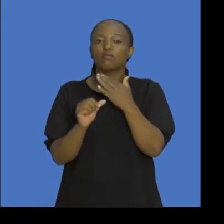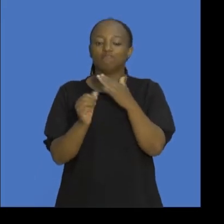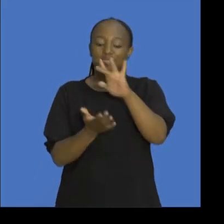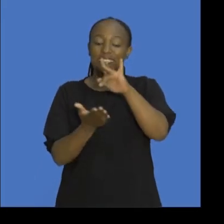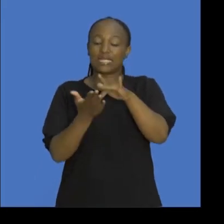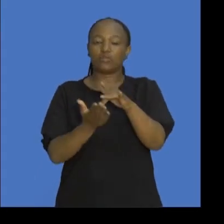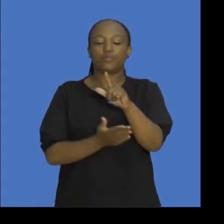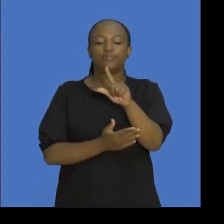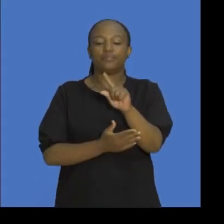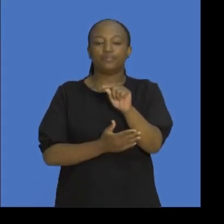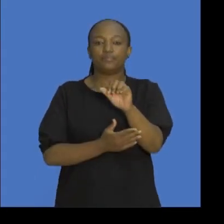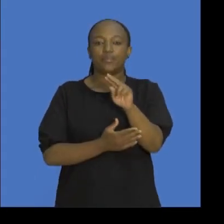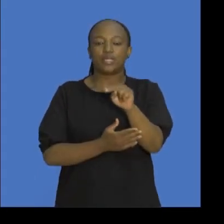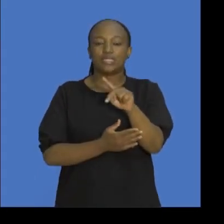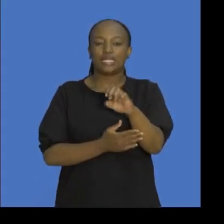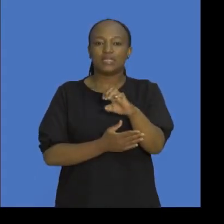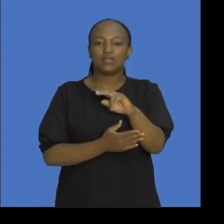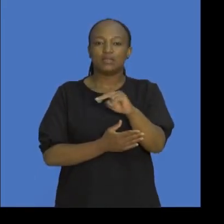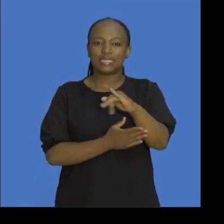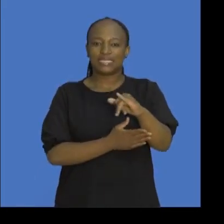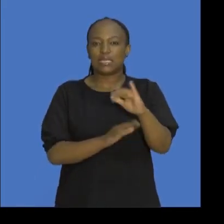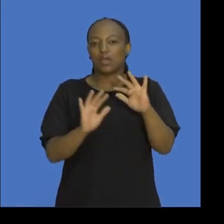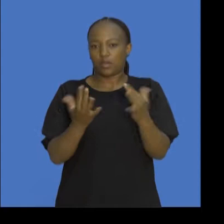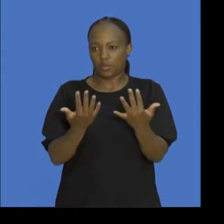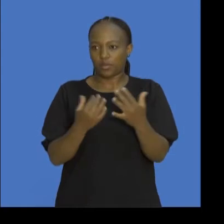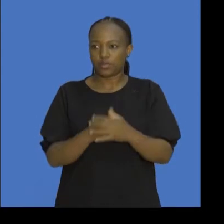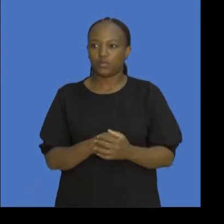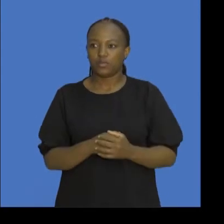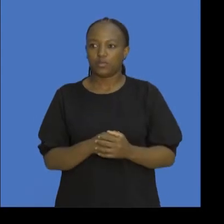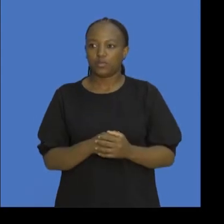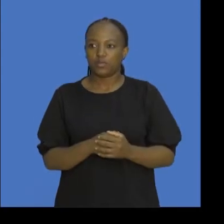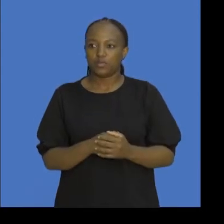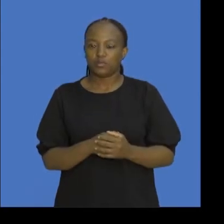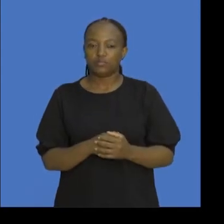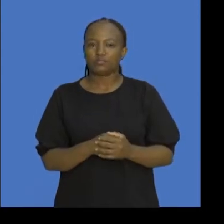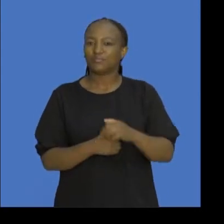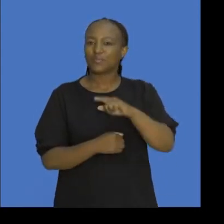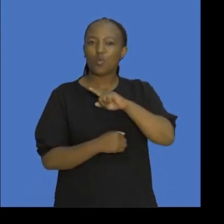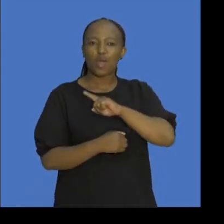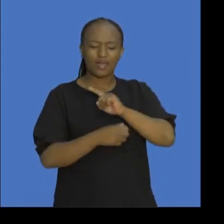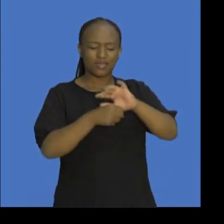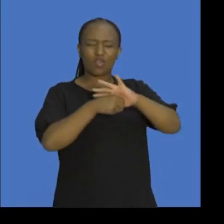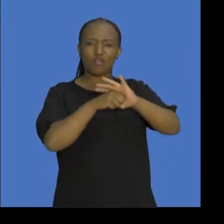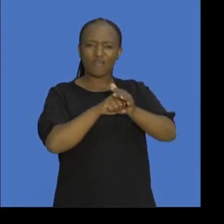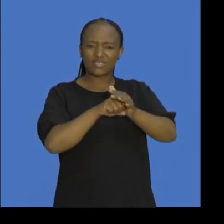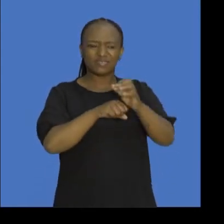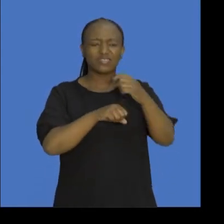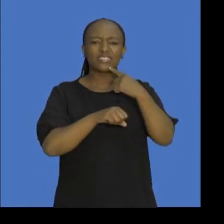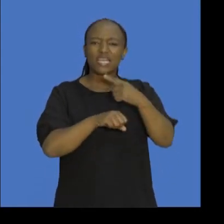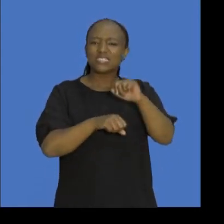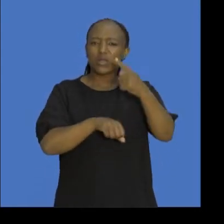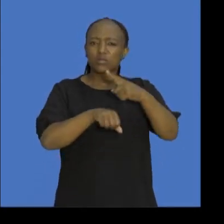Before we do that, I have a question for you. Why was the second wave of COVID-19 declared, and based on